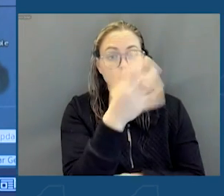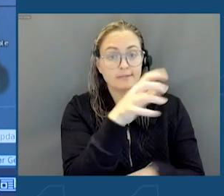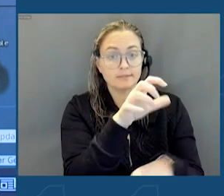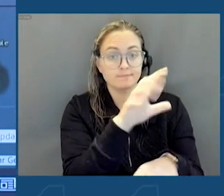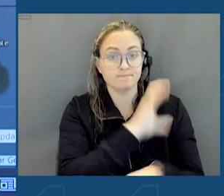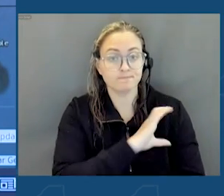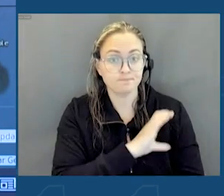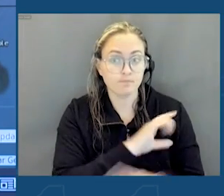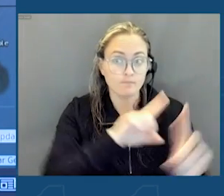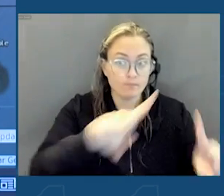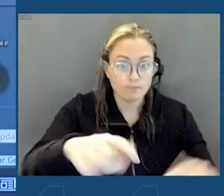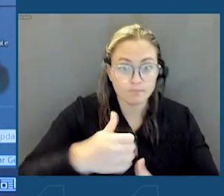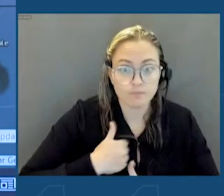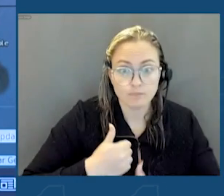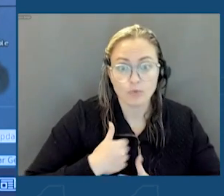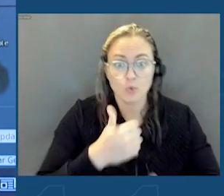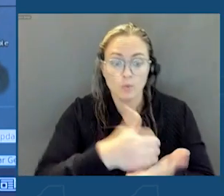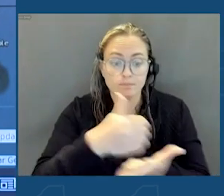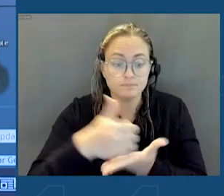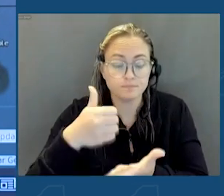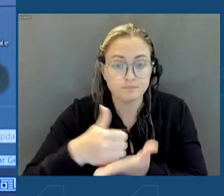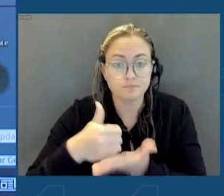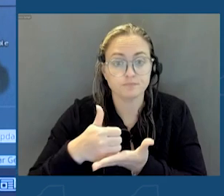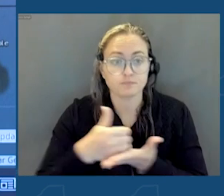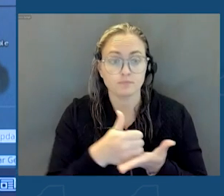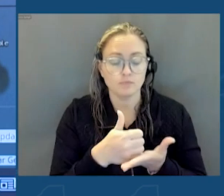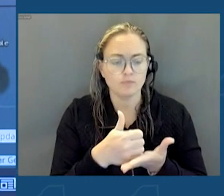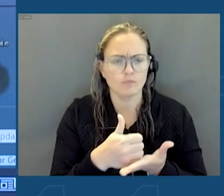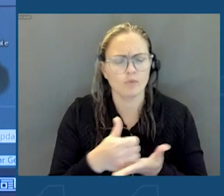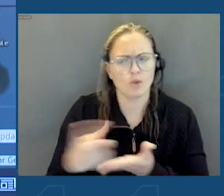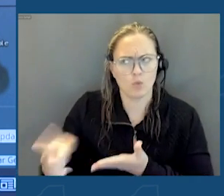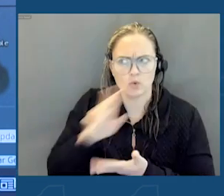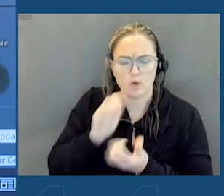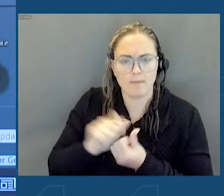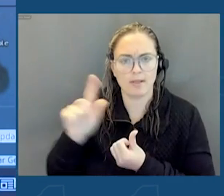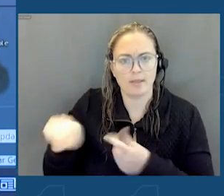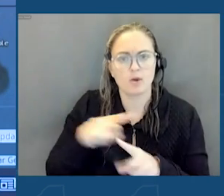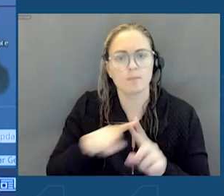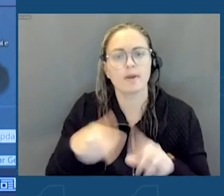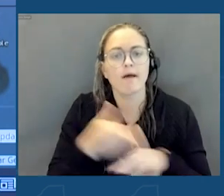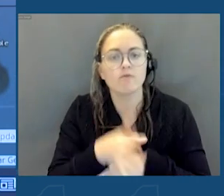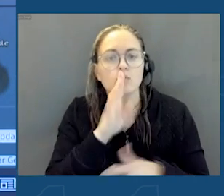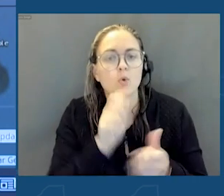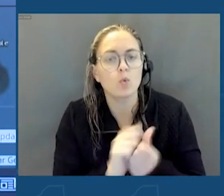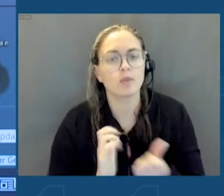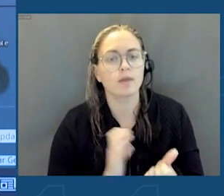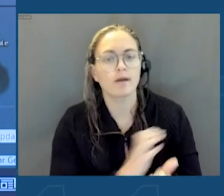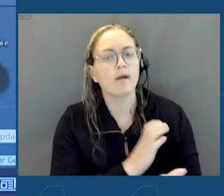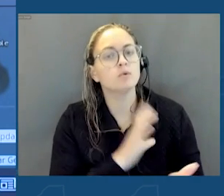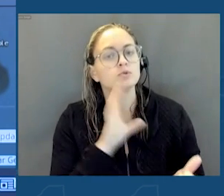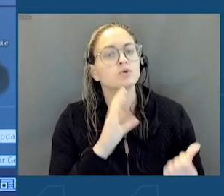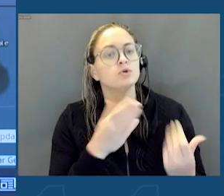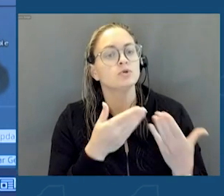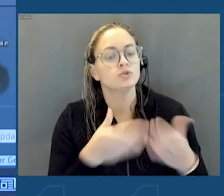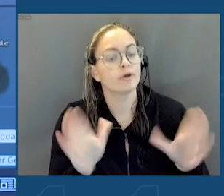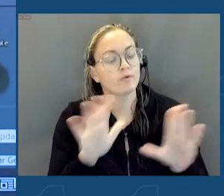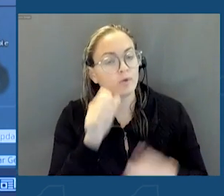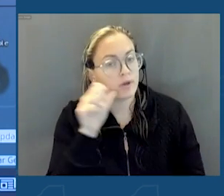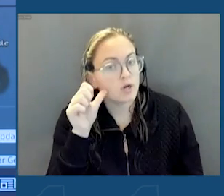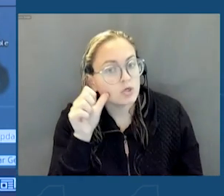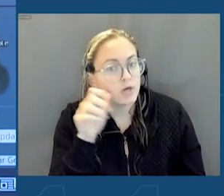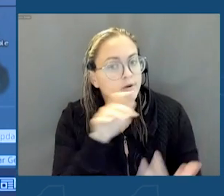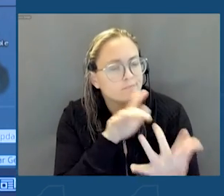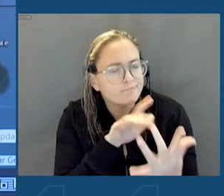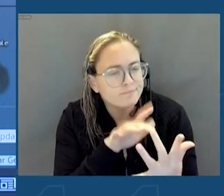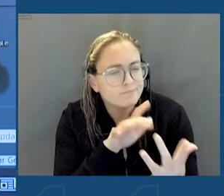can have Commissioner Hisegos talk about that, but this is after I spoke to the Consul General yesterday to just touch base